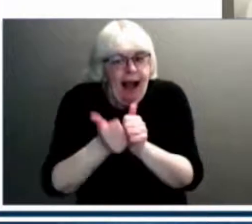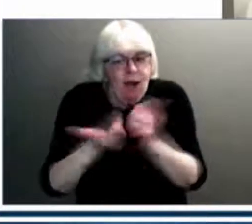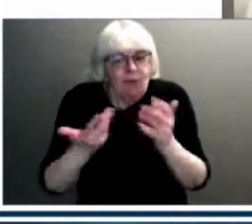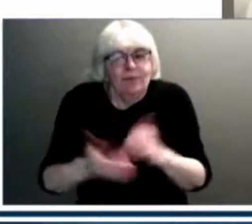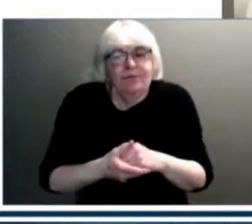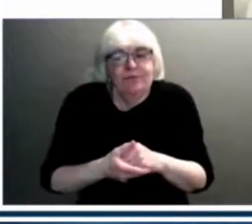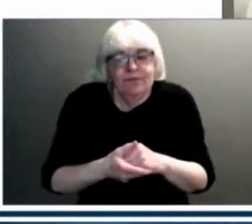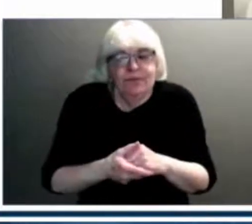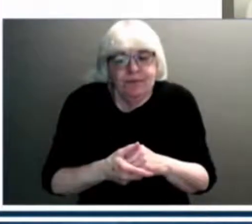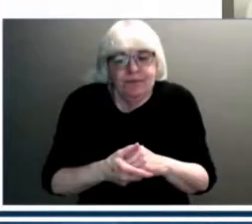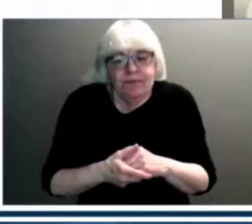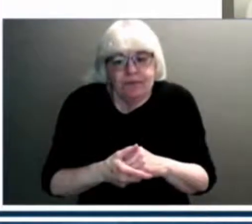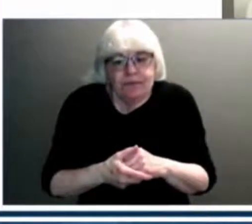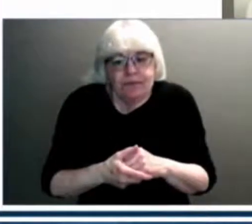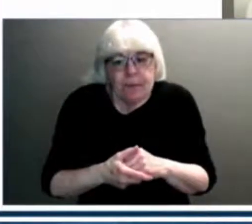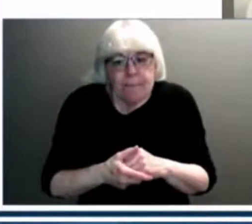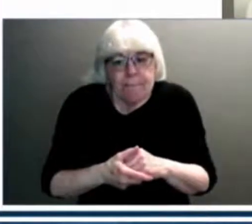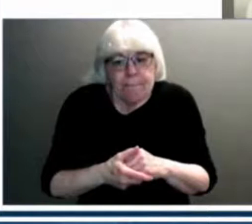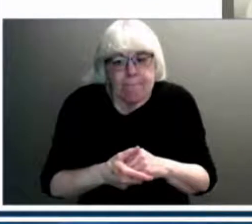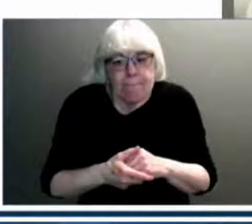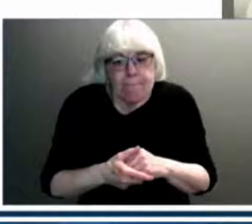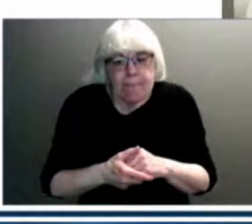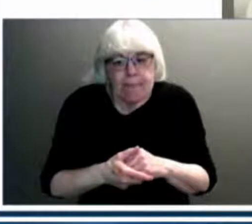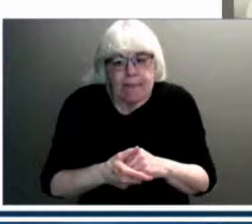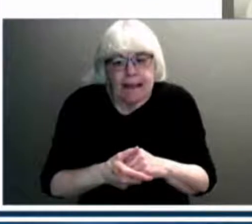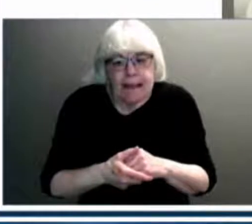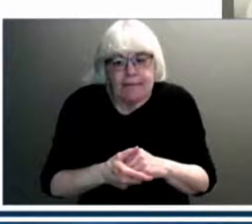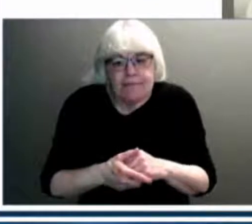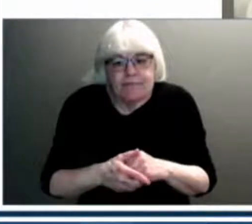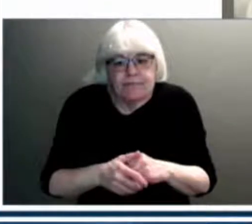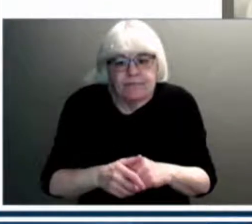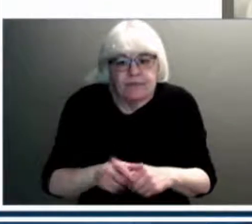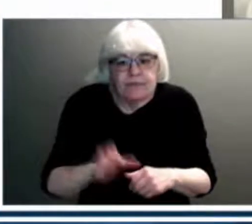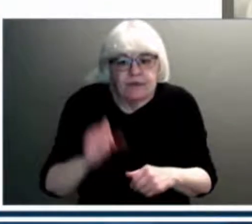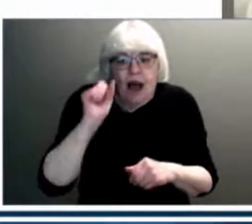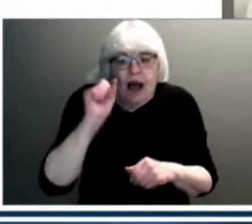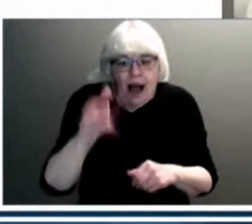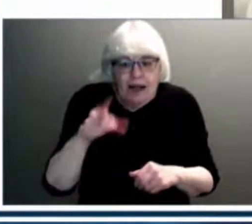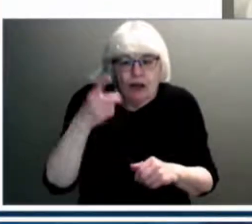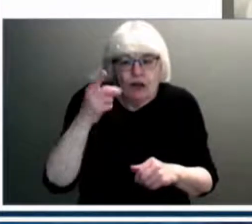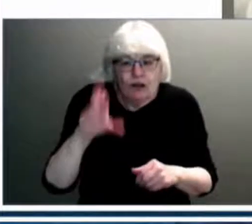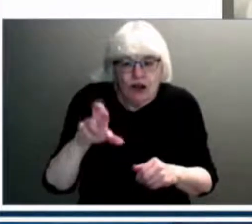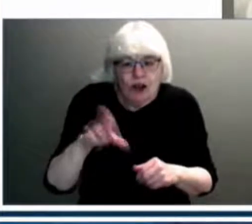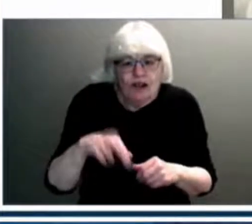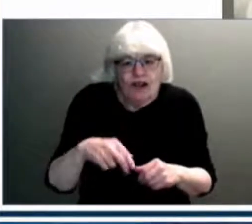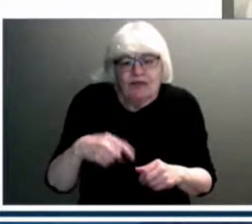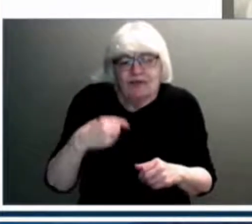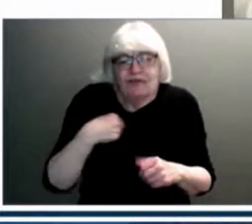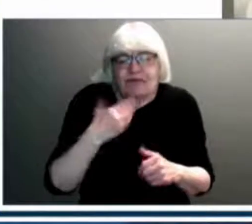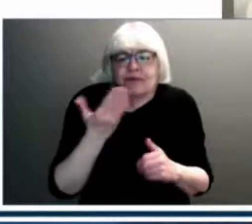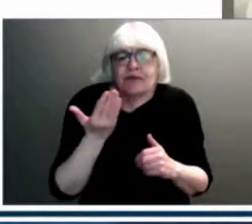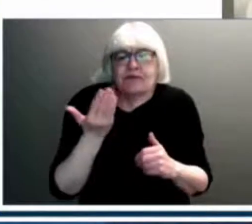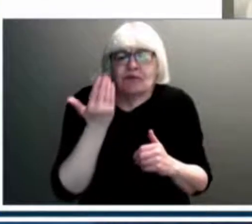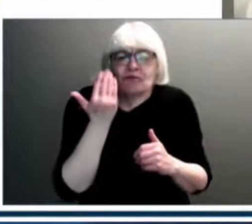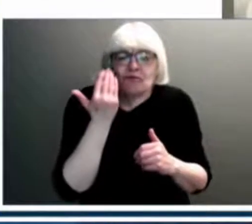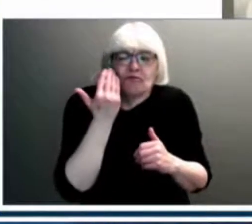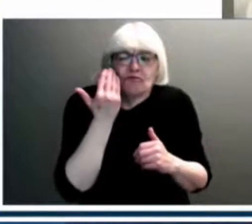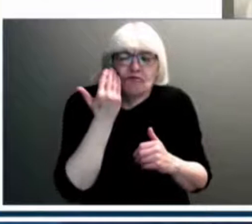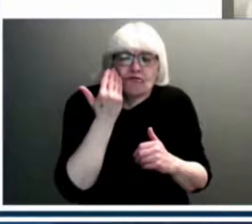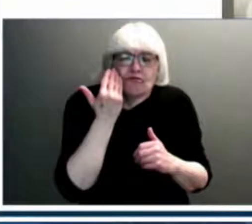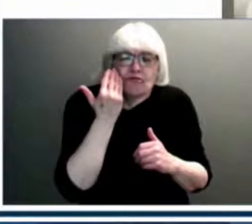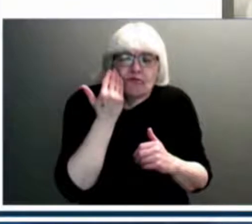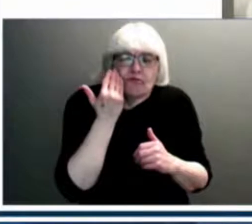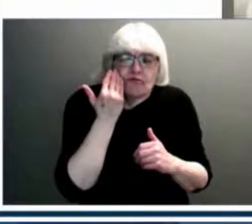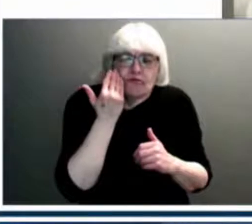Dr. Strang, in light of what we've heard in recent days about the number of health workers, the number of long-term care workers who are